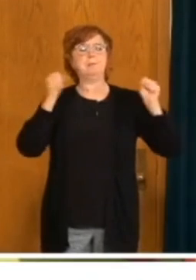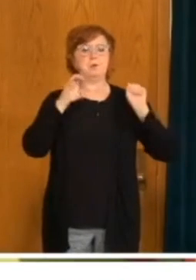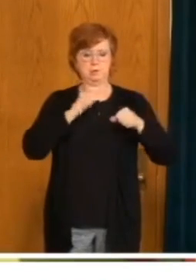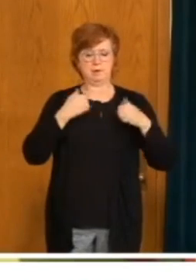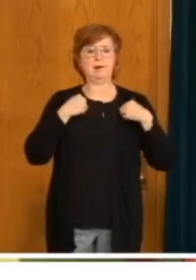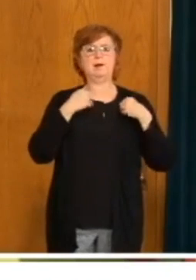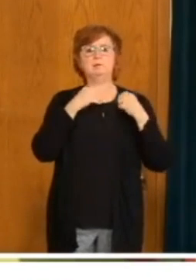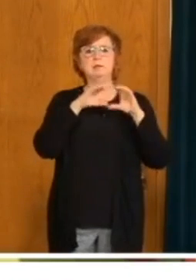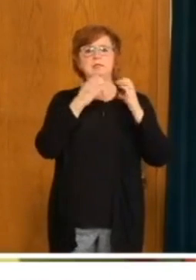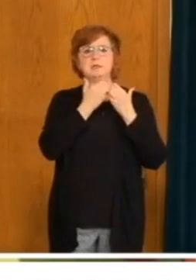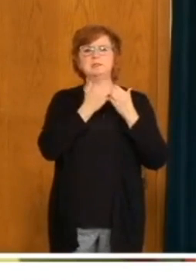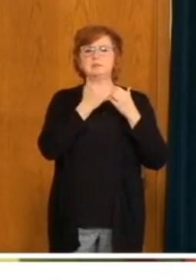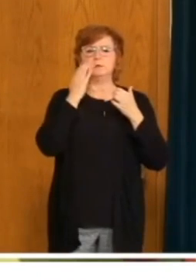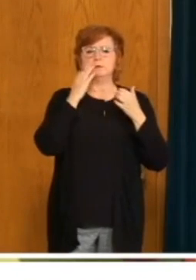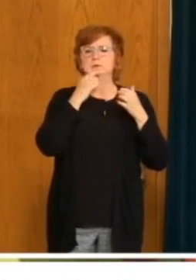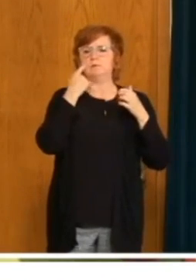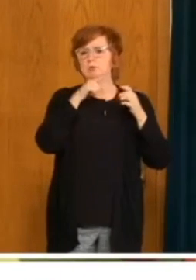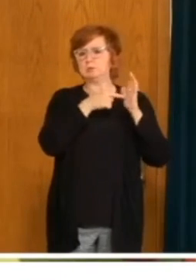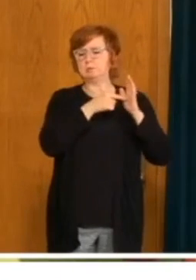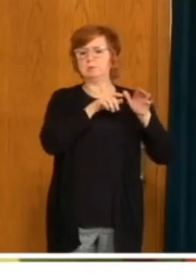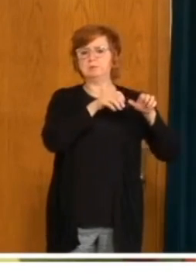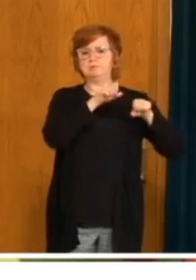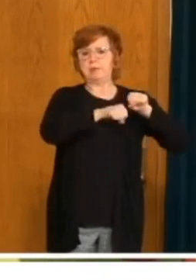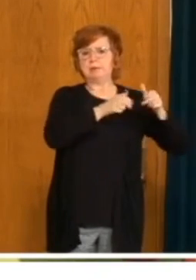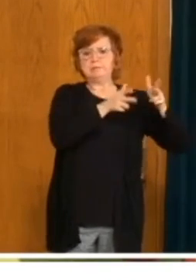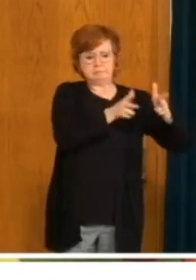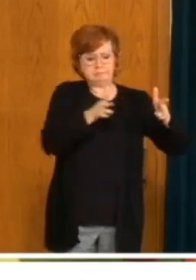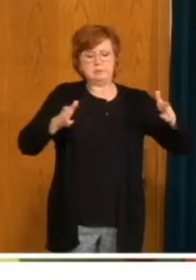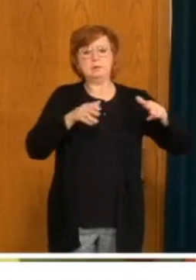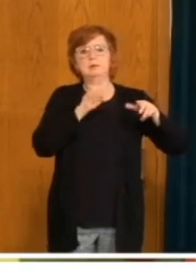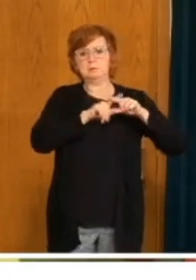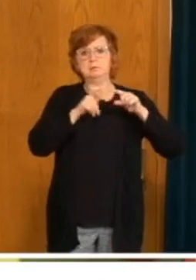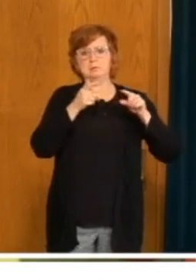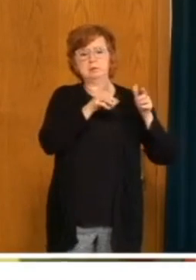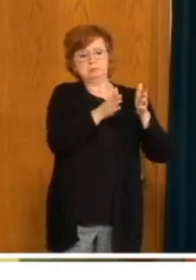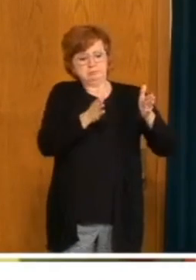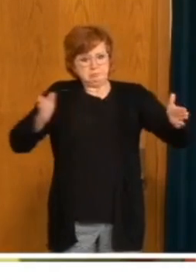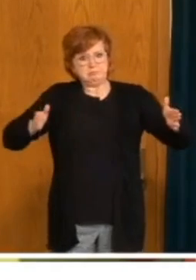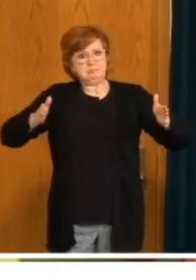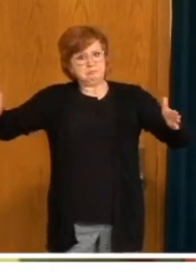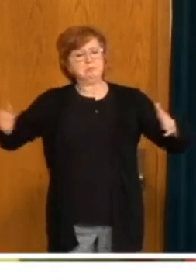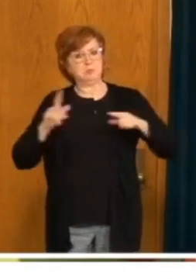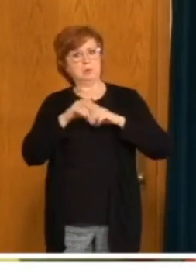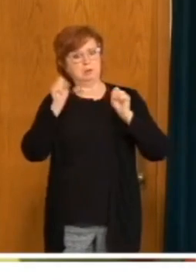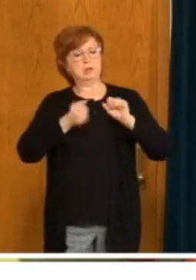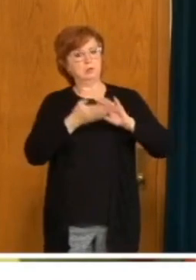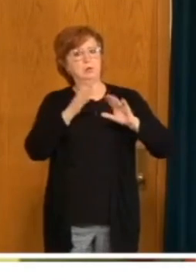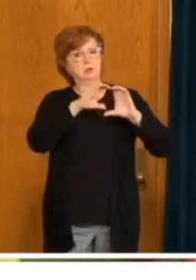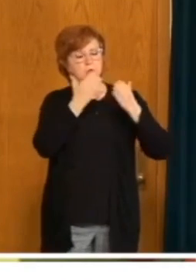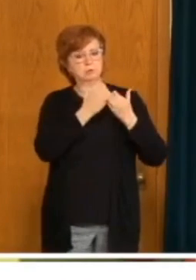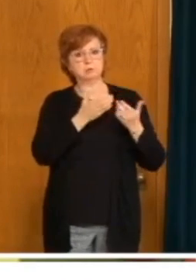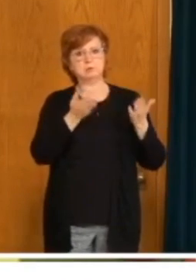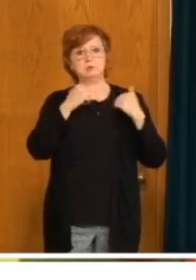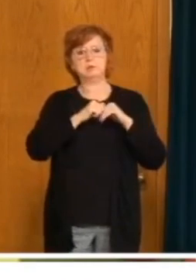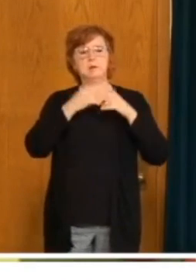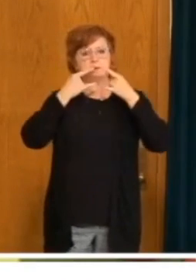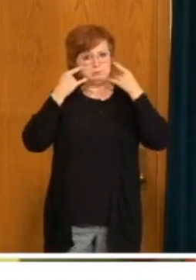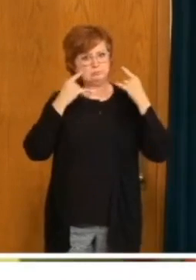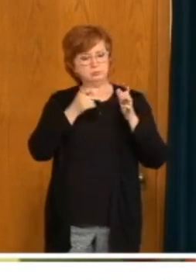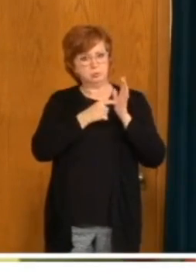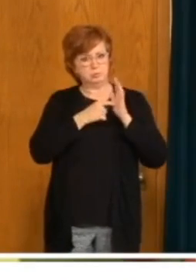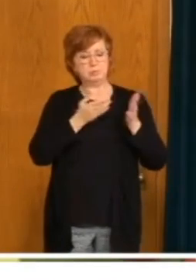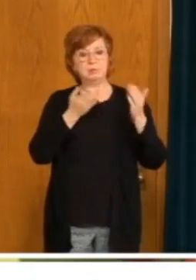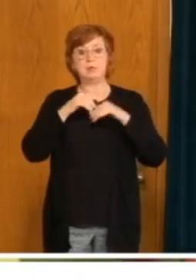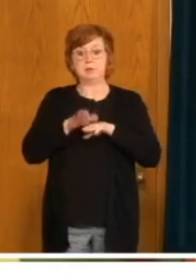the current province-wide masking mandate will continue to remain in place. In step two, private